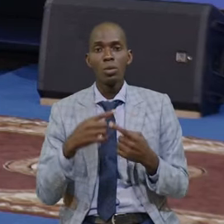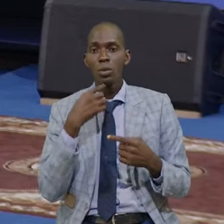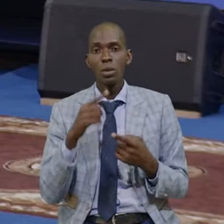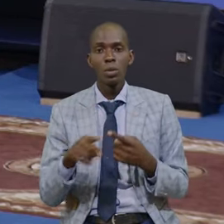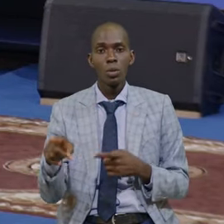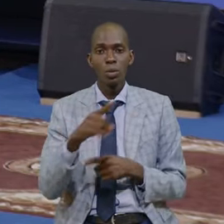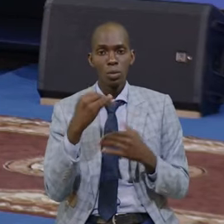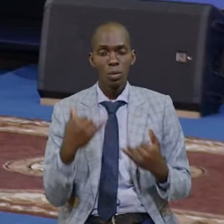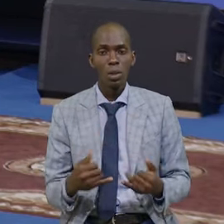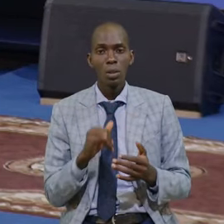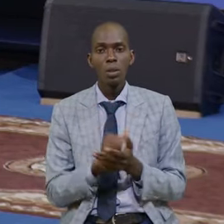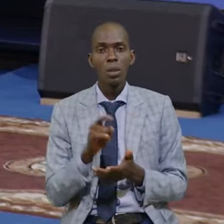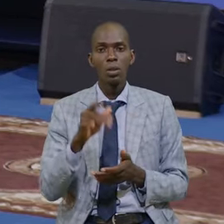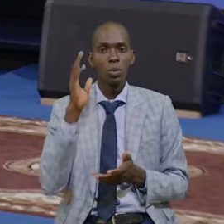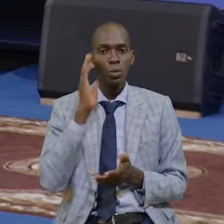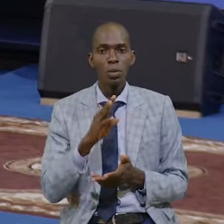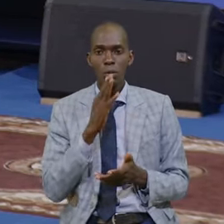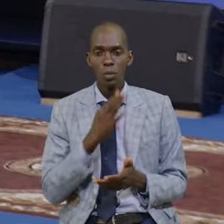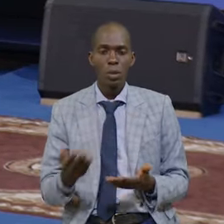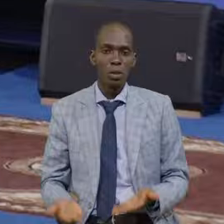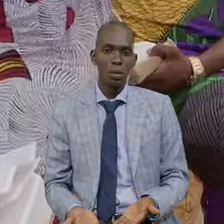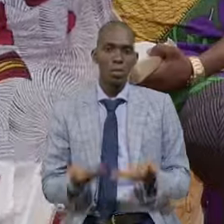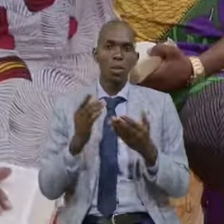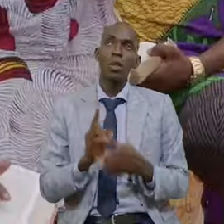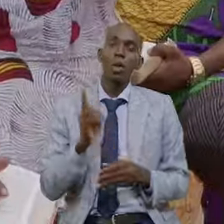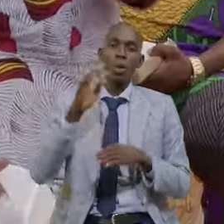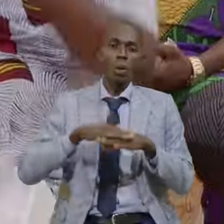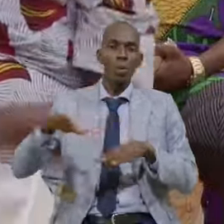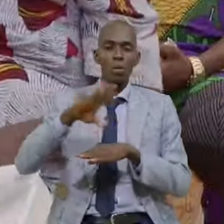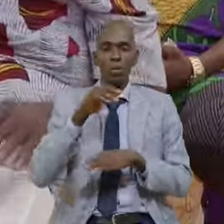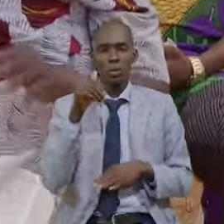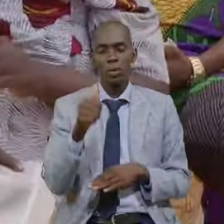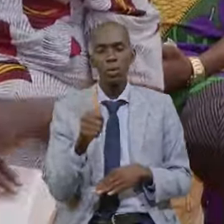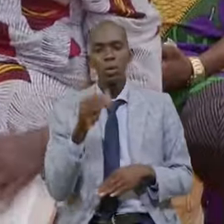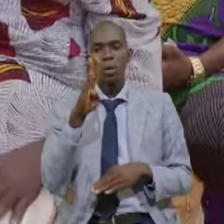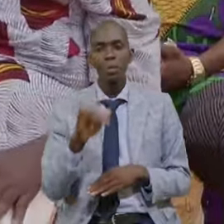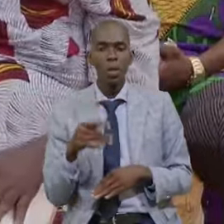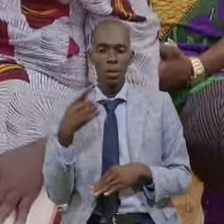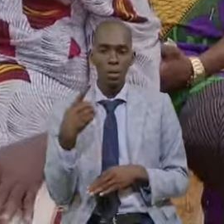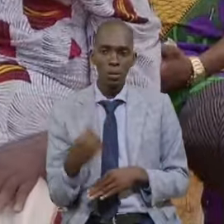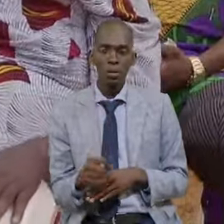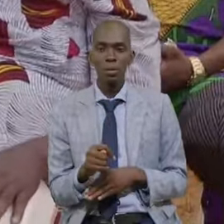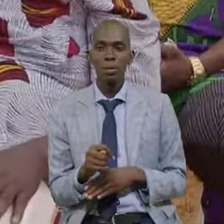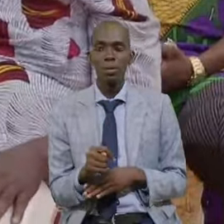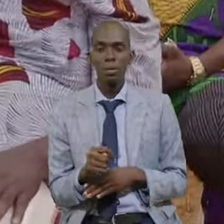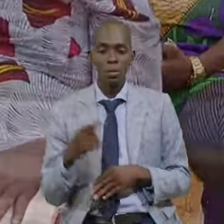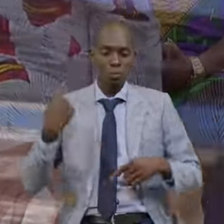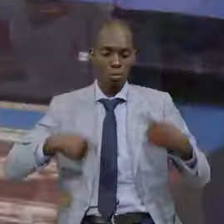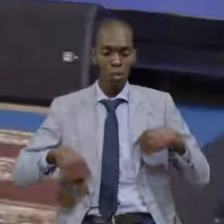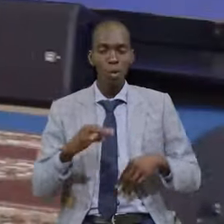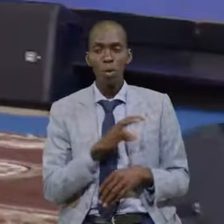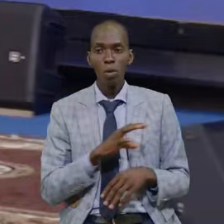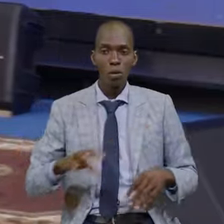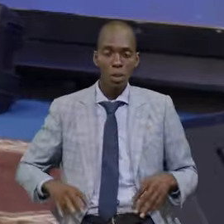going to be lifted above yourself by the bruises of Christ. His stripes